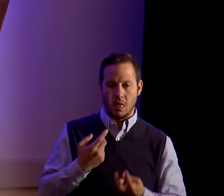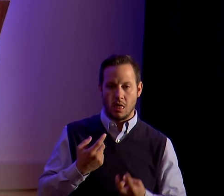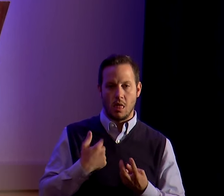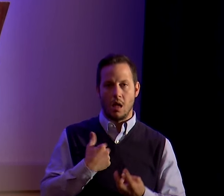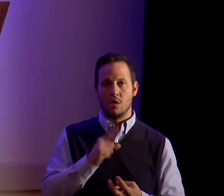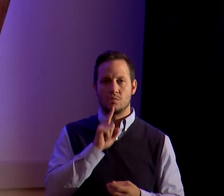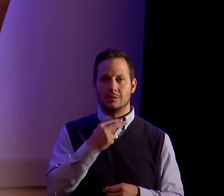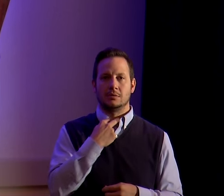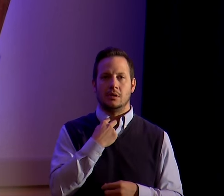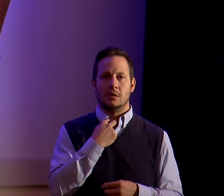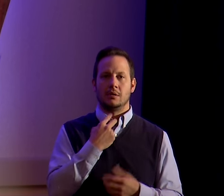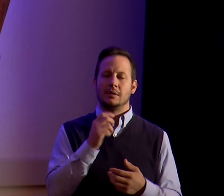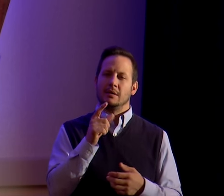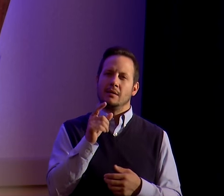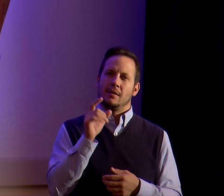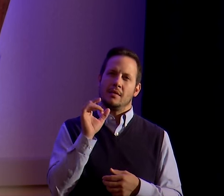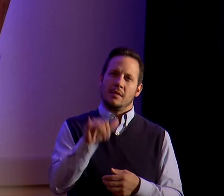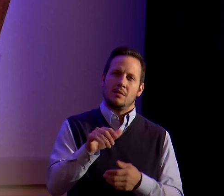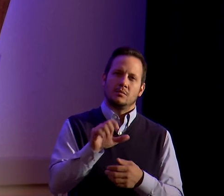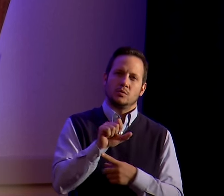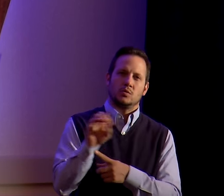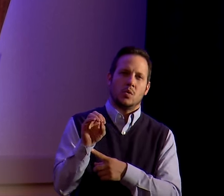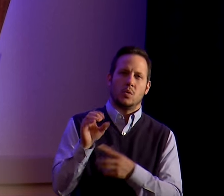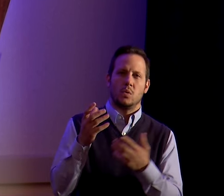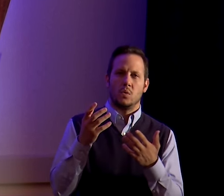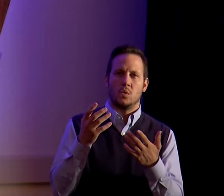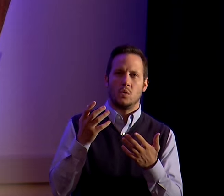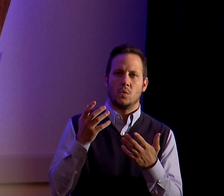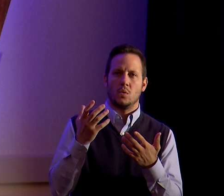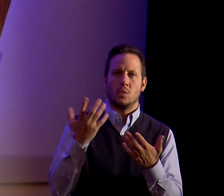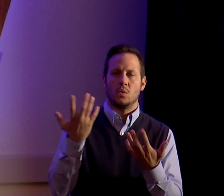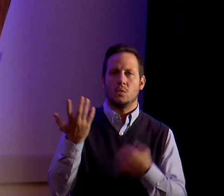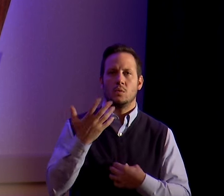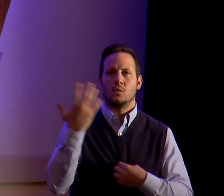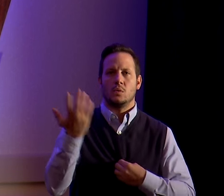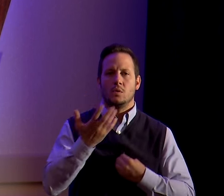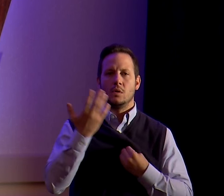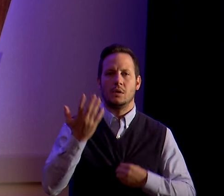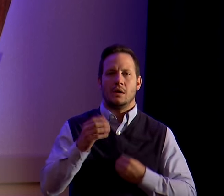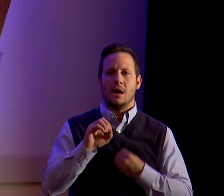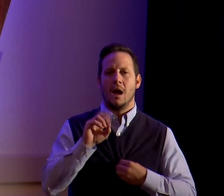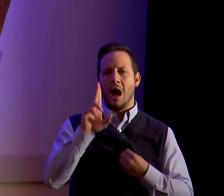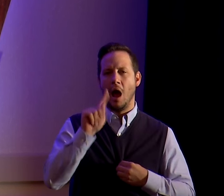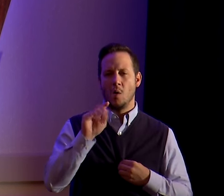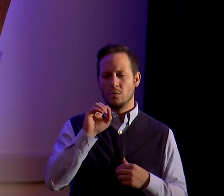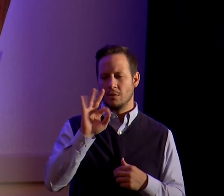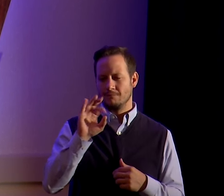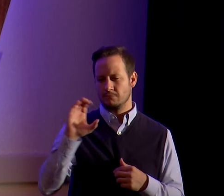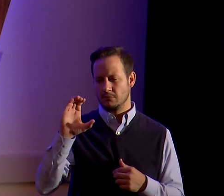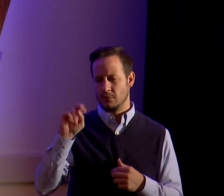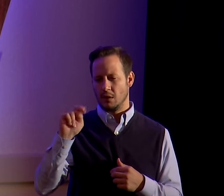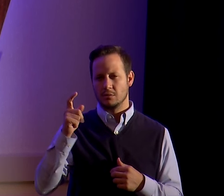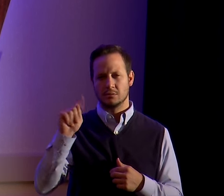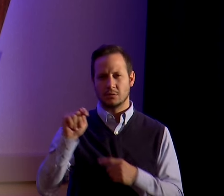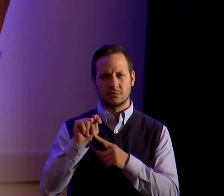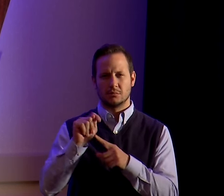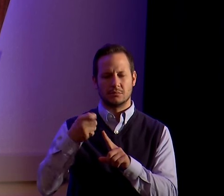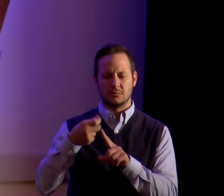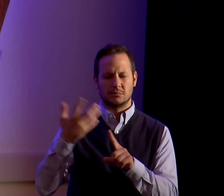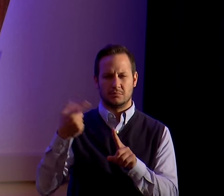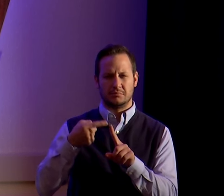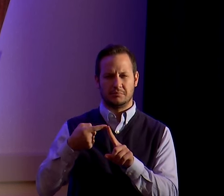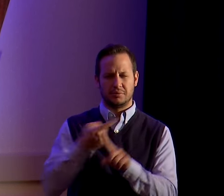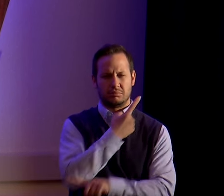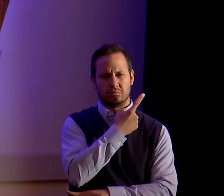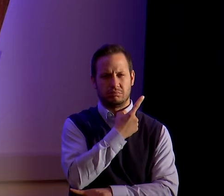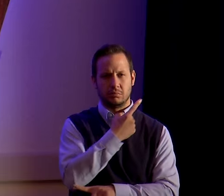mean, to me, it was so just out of context with my... You know, because as I said, I